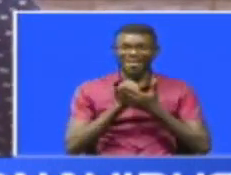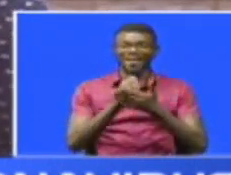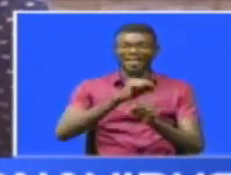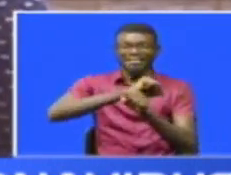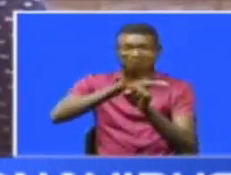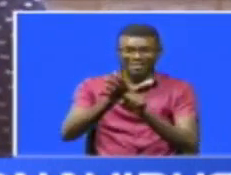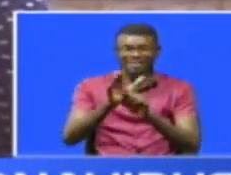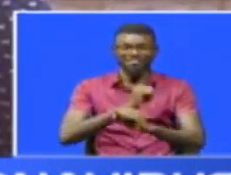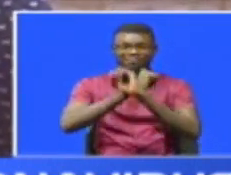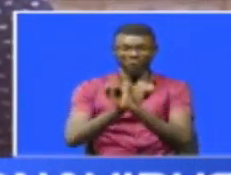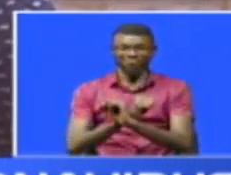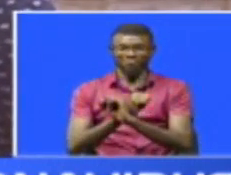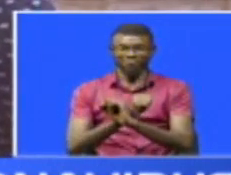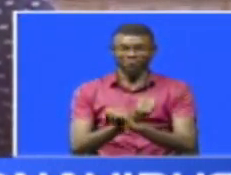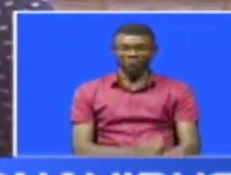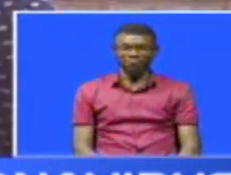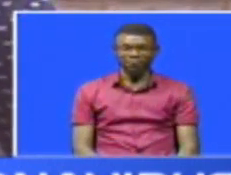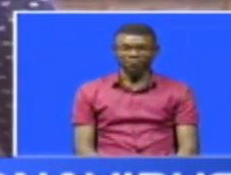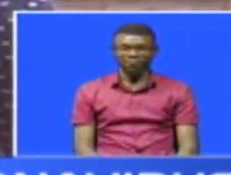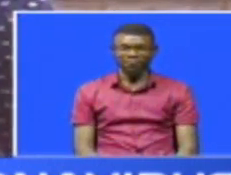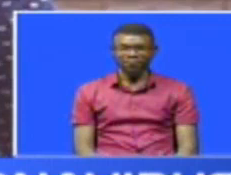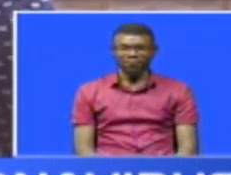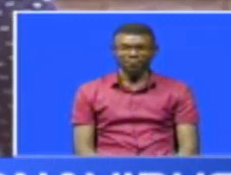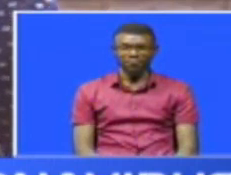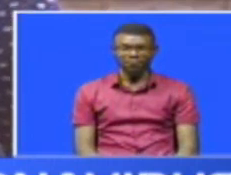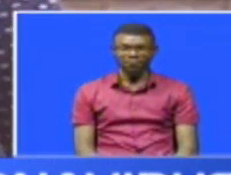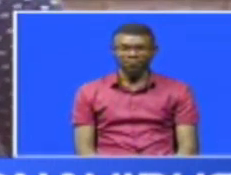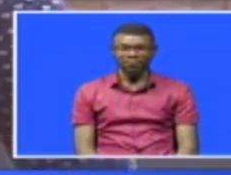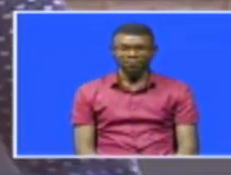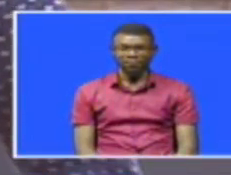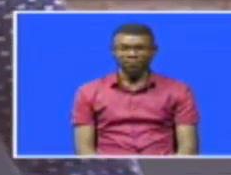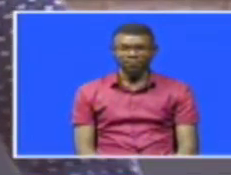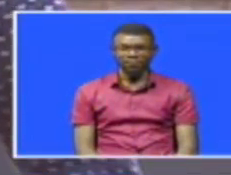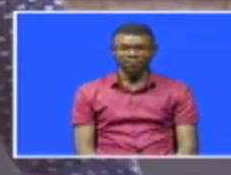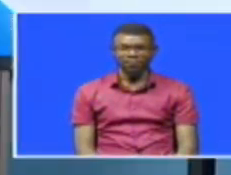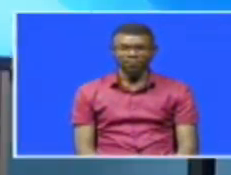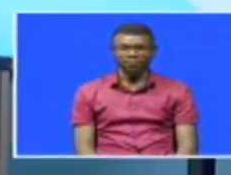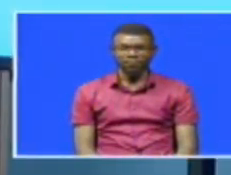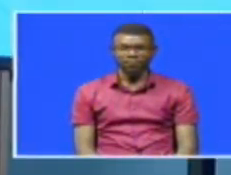of coronavirus. Willie Lusige, KTN News, Kakamega Referral Hospital, morgue.